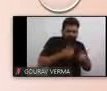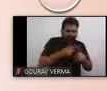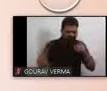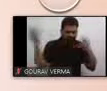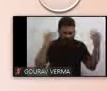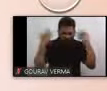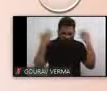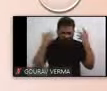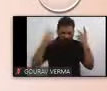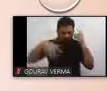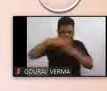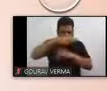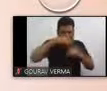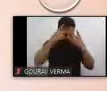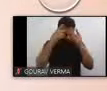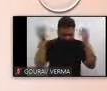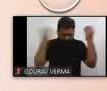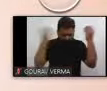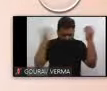various sensory inputs.